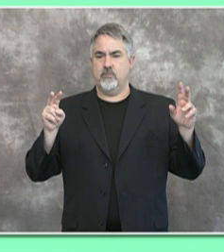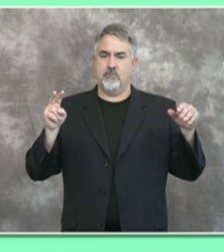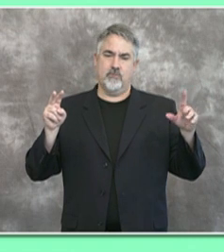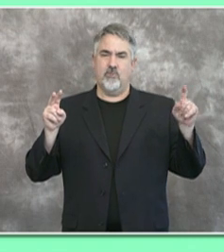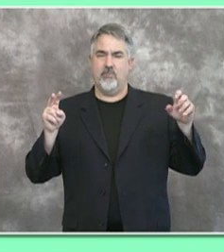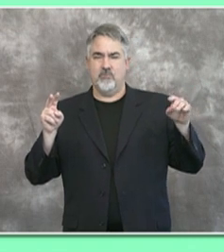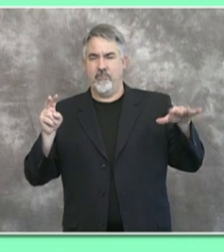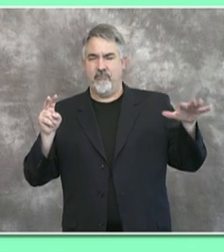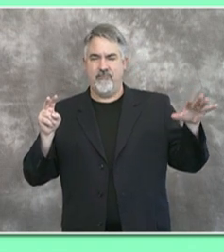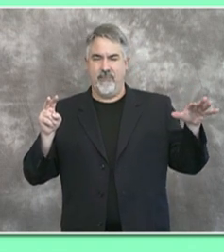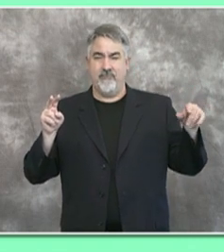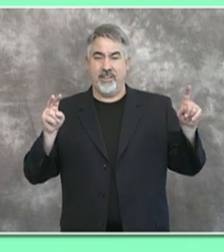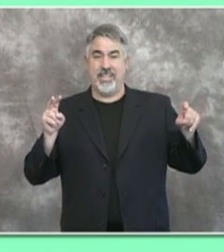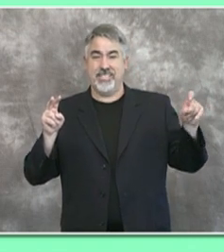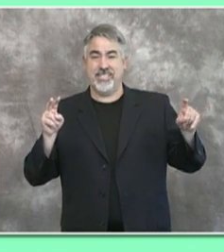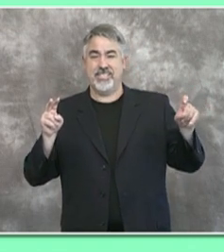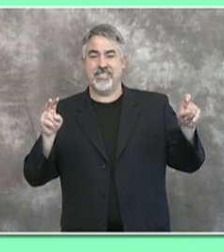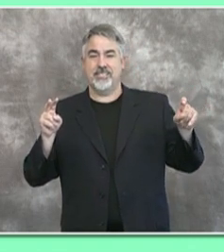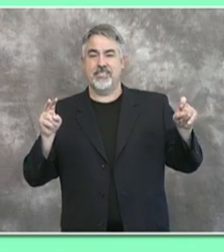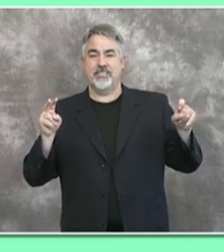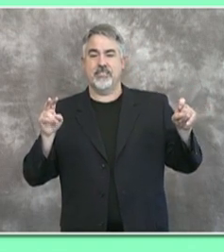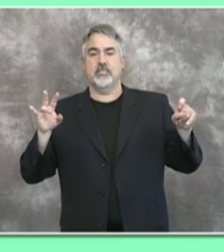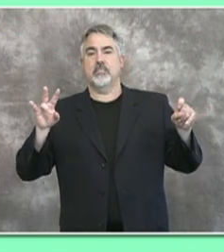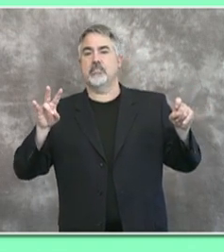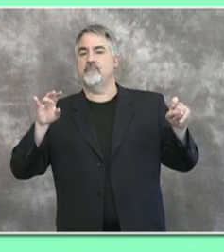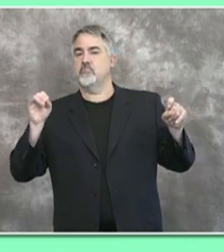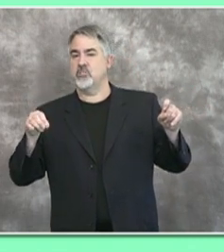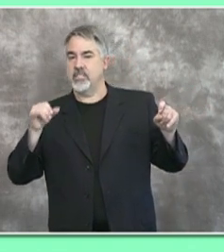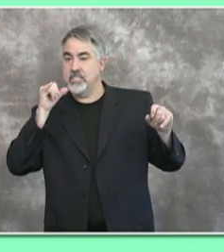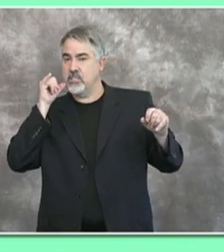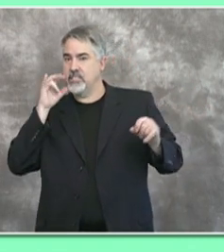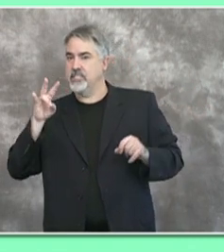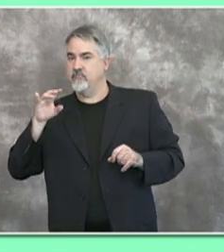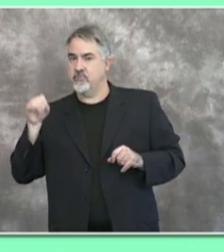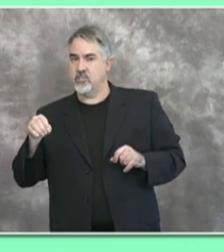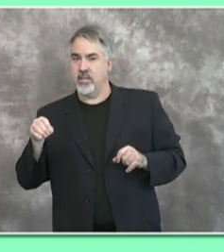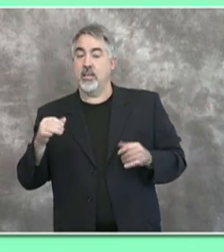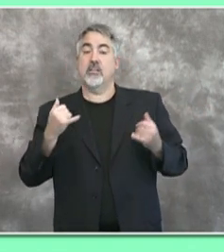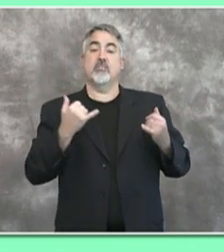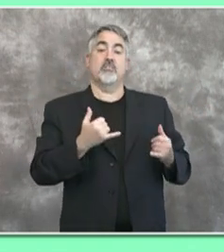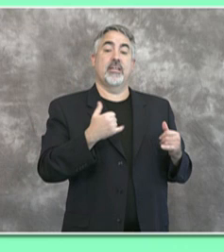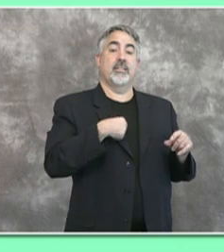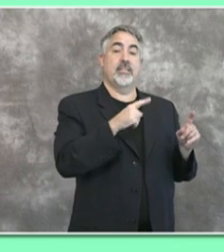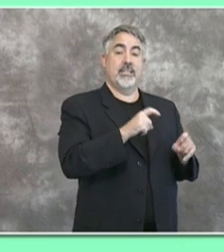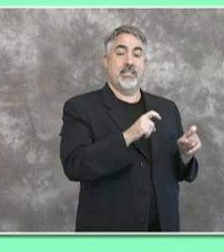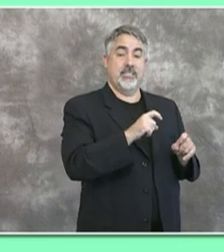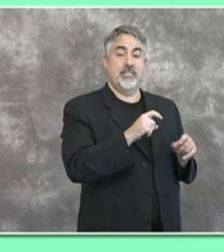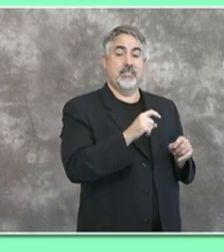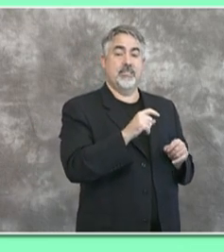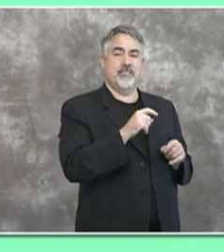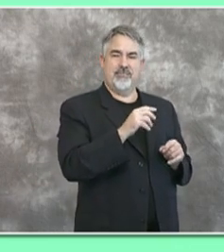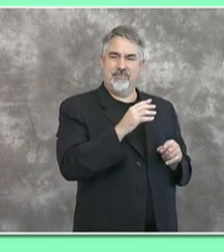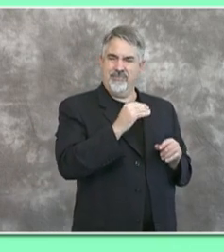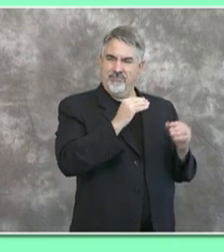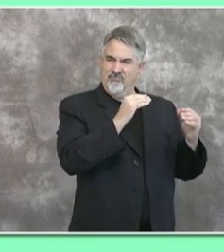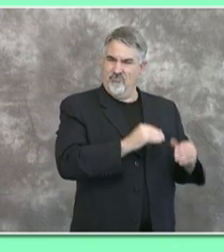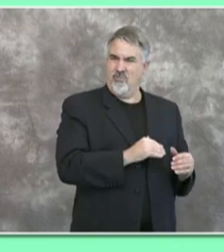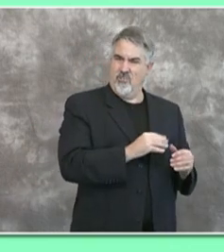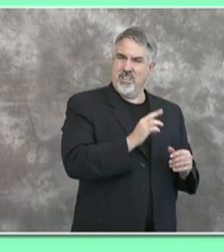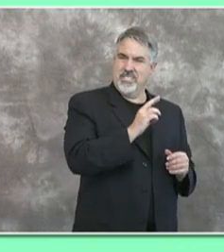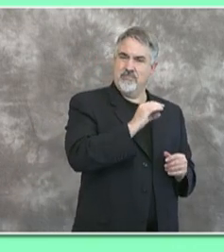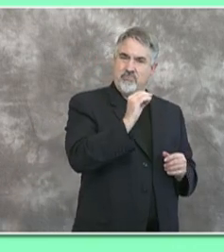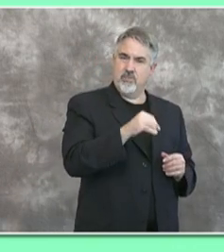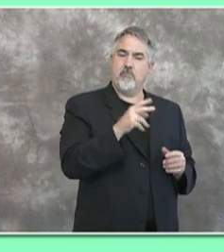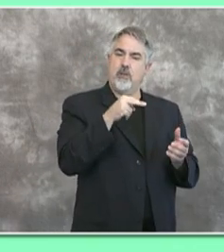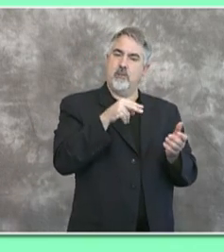2,255. That was a 7% positive. So even though the number of cases today are greater, it is a lower percentage of the total number of